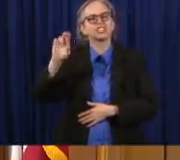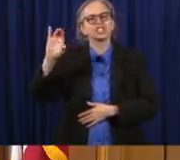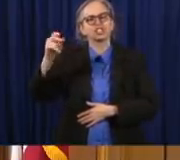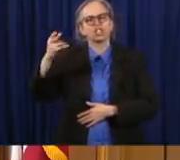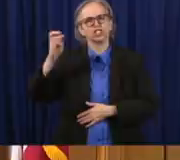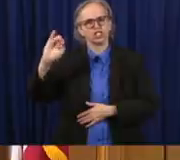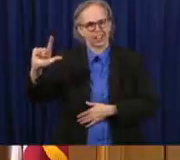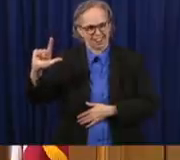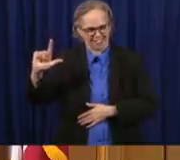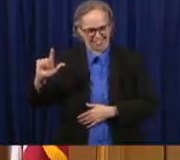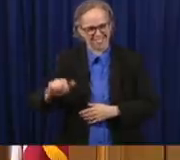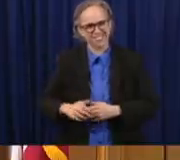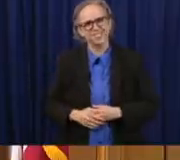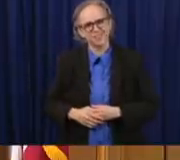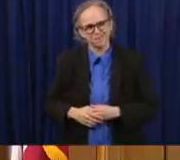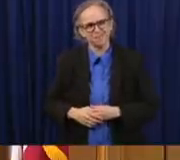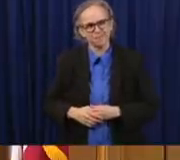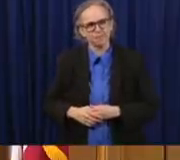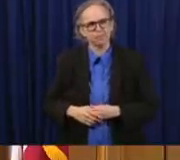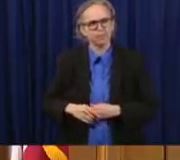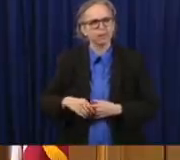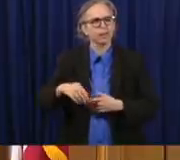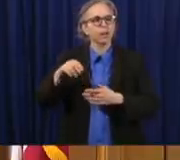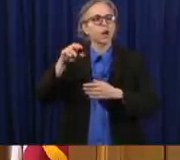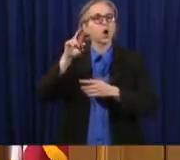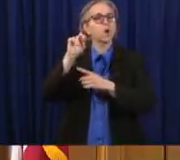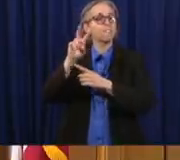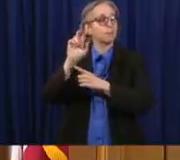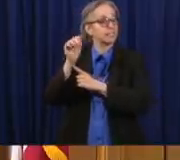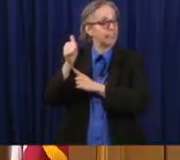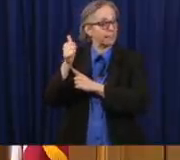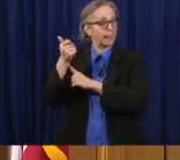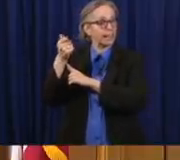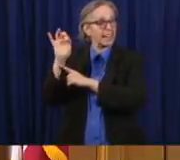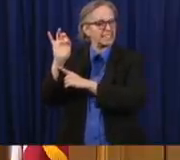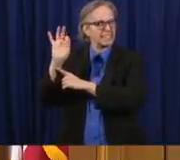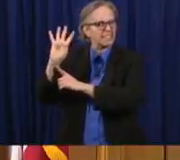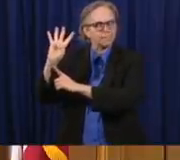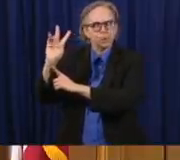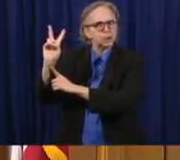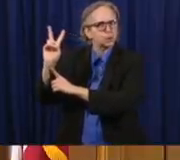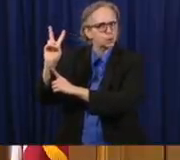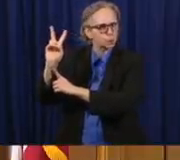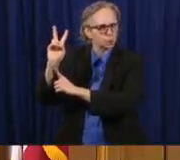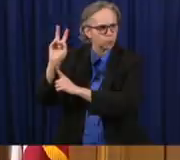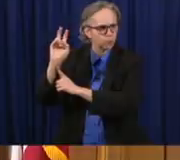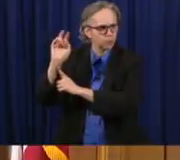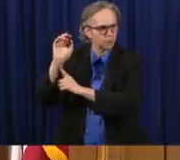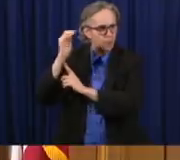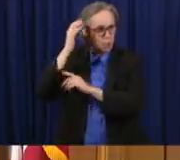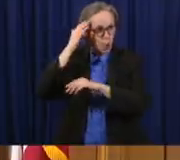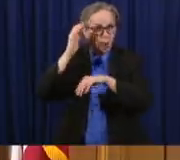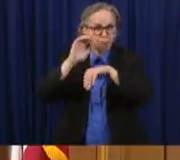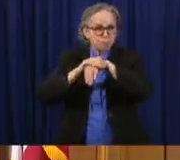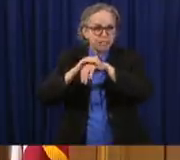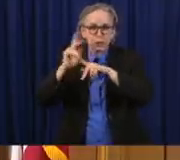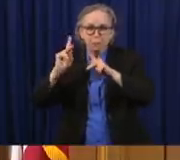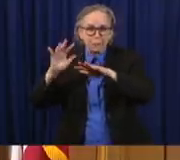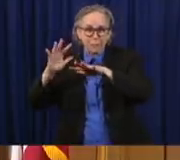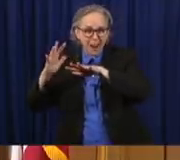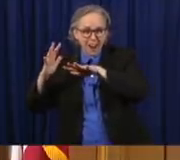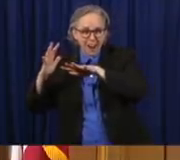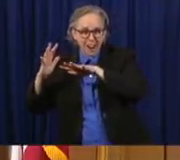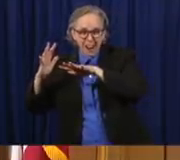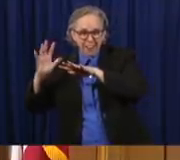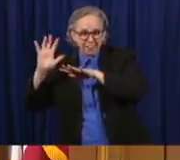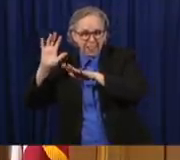This was on November 10th, 1942. And I know the British people at that time must have felt that they